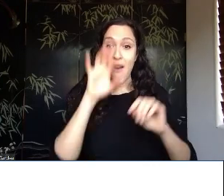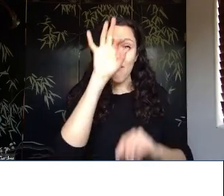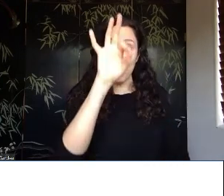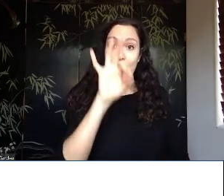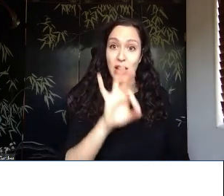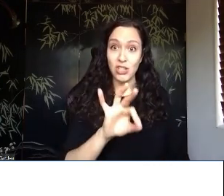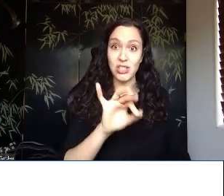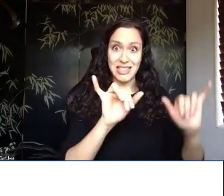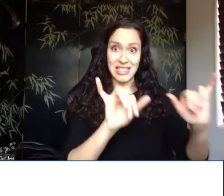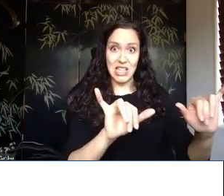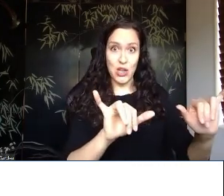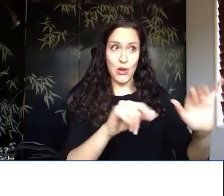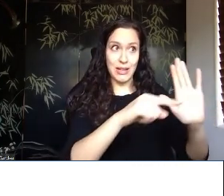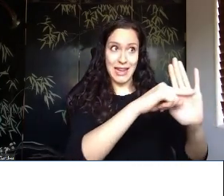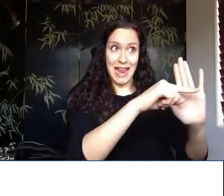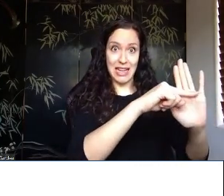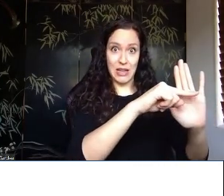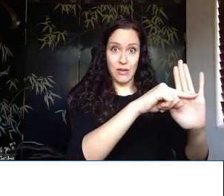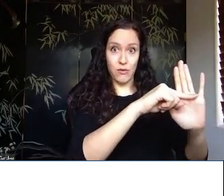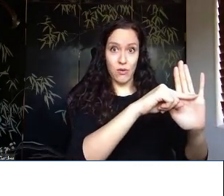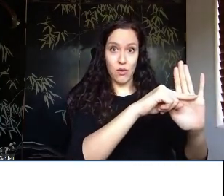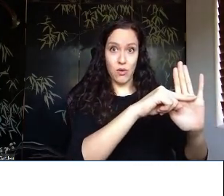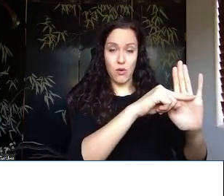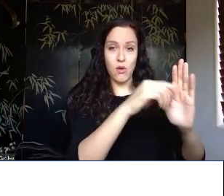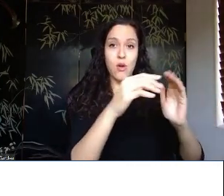negative fraction. So either it's at the top,